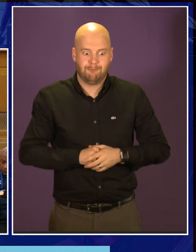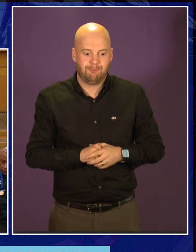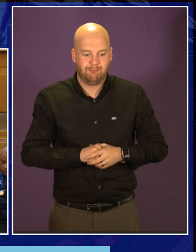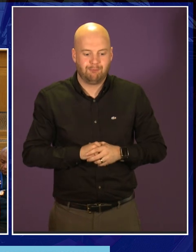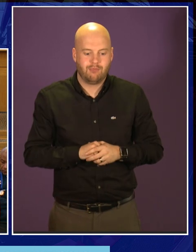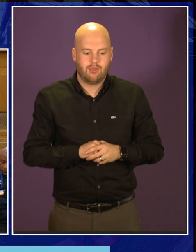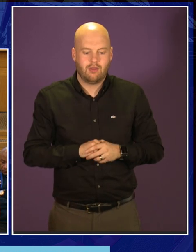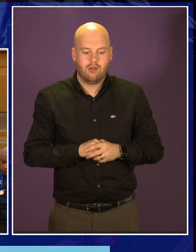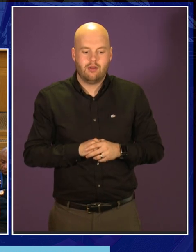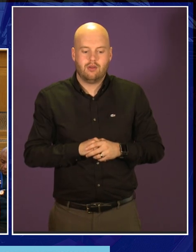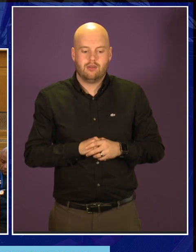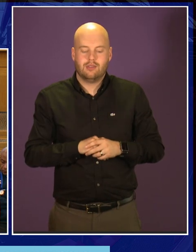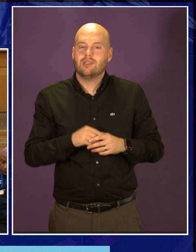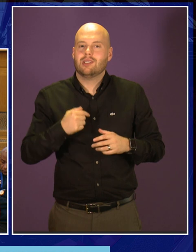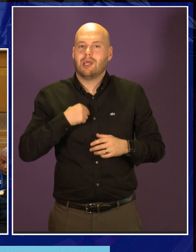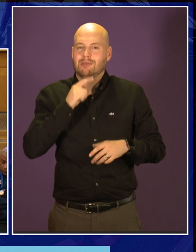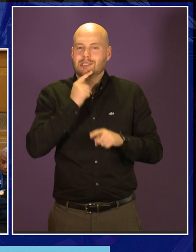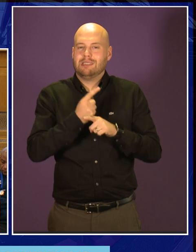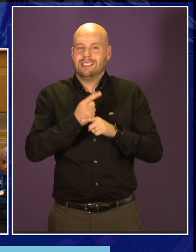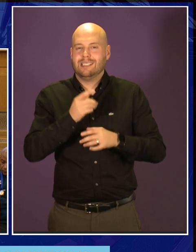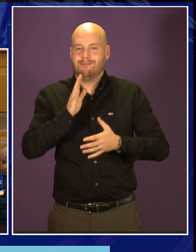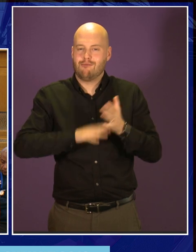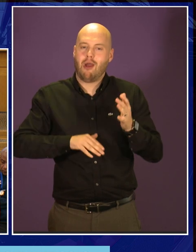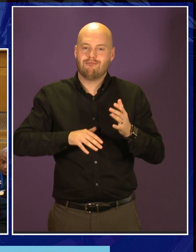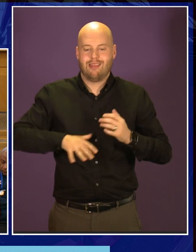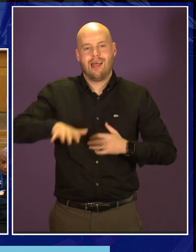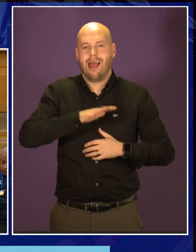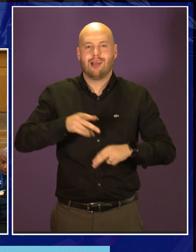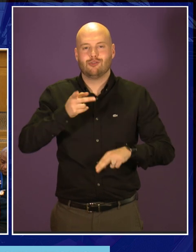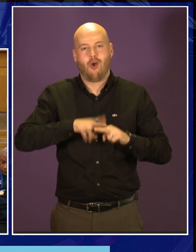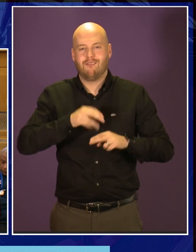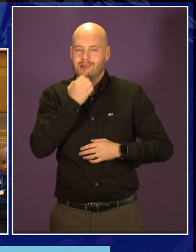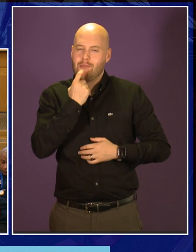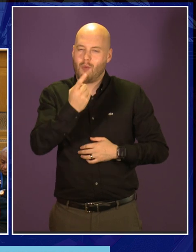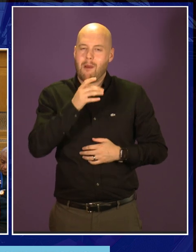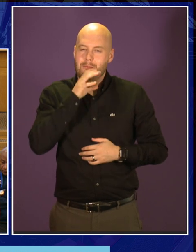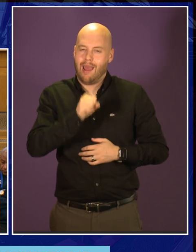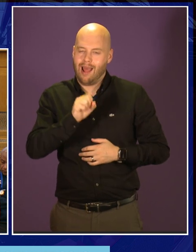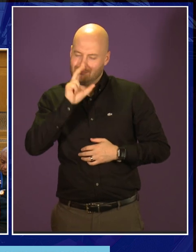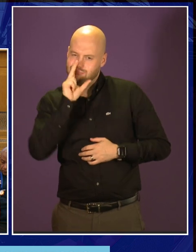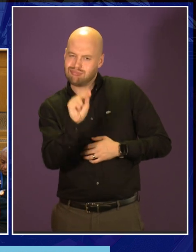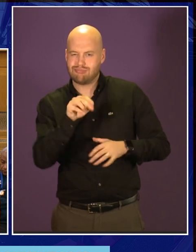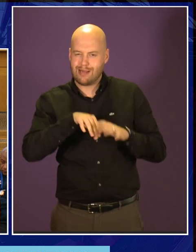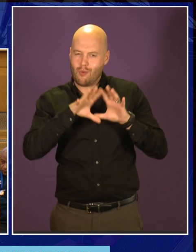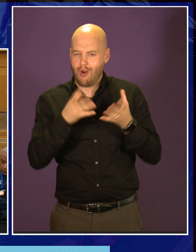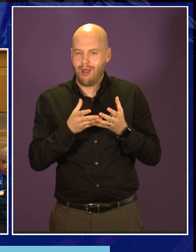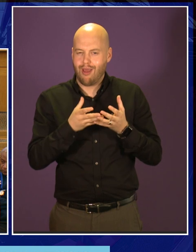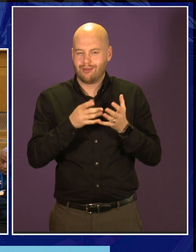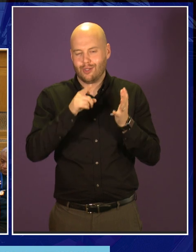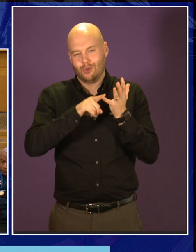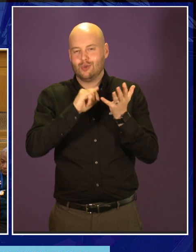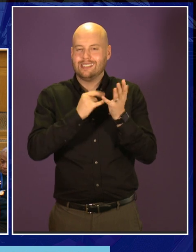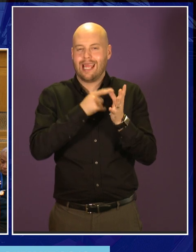I'm speaking from the land of the fastest man on planet Earth, Usain Bolt. We thank the